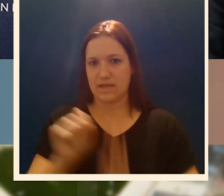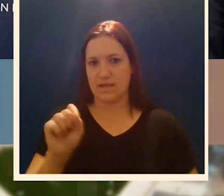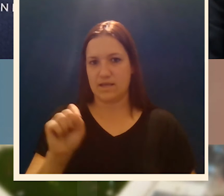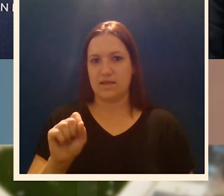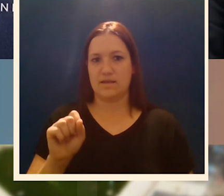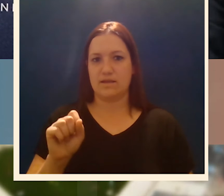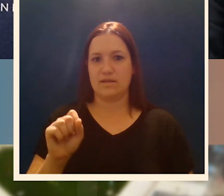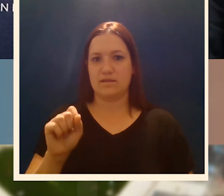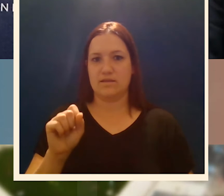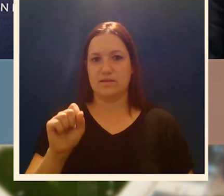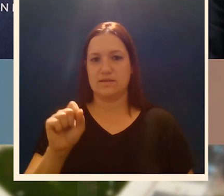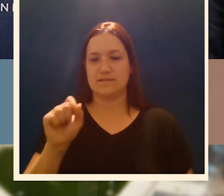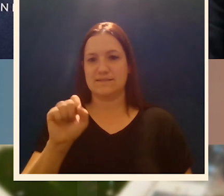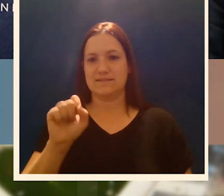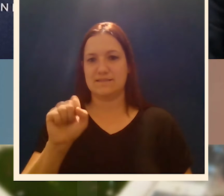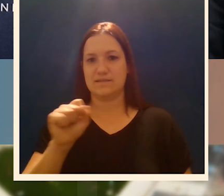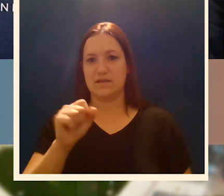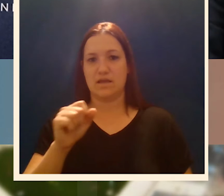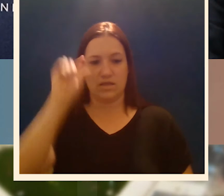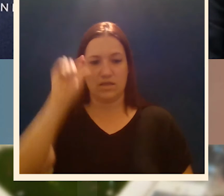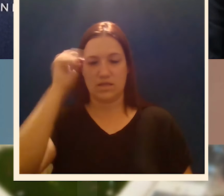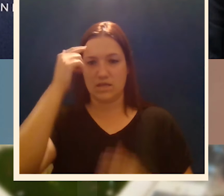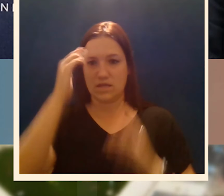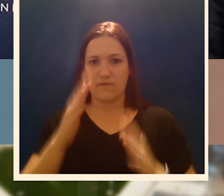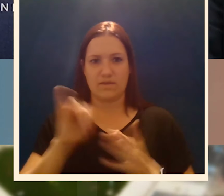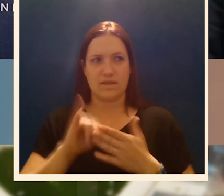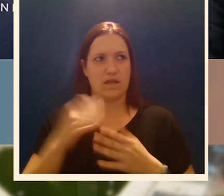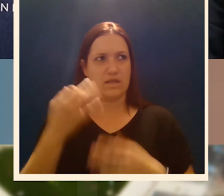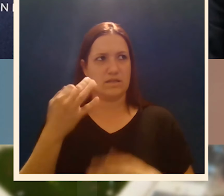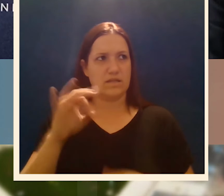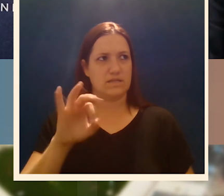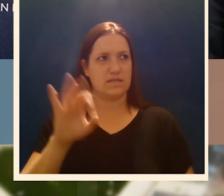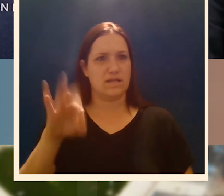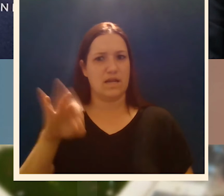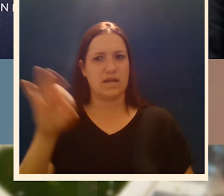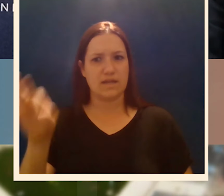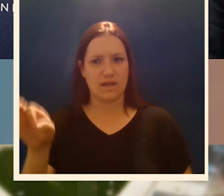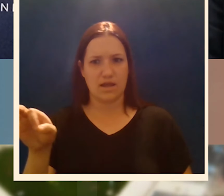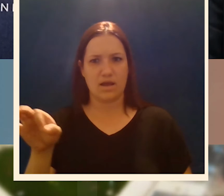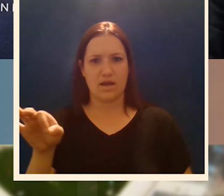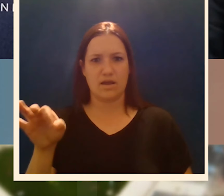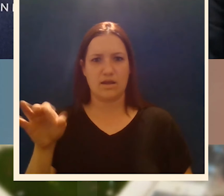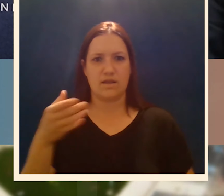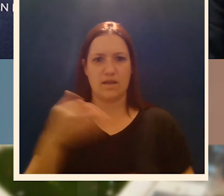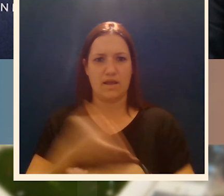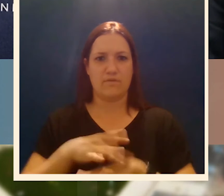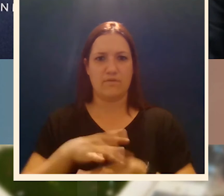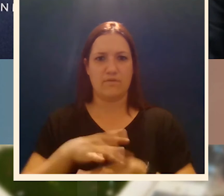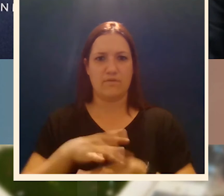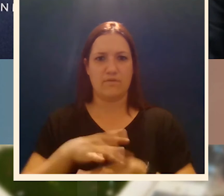after the major earthquake in 1994 that hit Northridge, caused severe damage to hospitals in